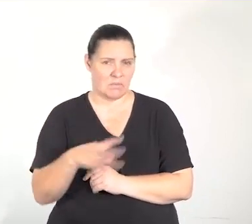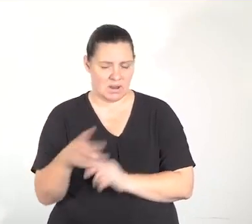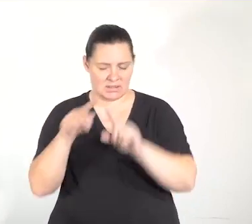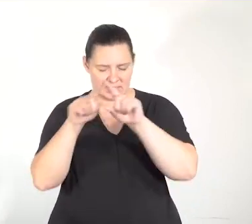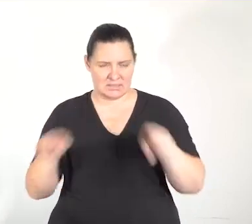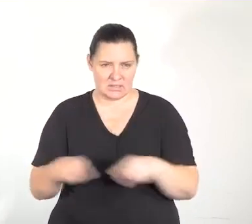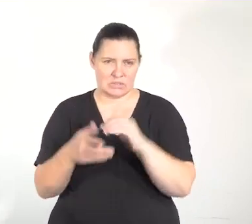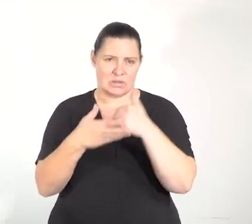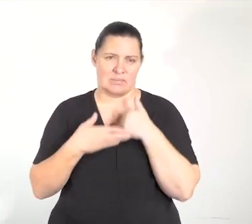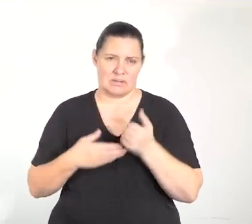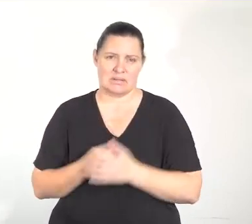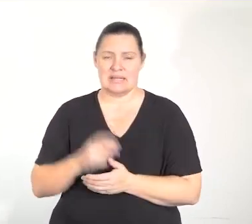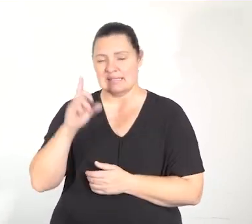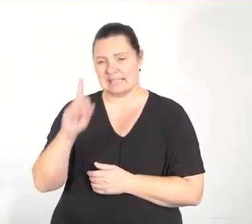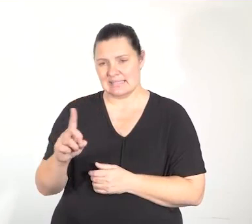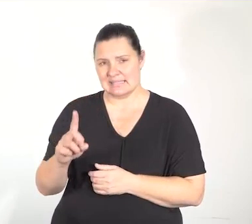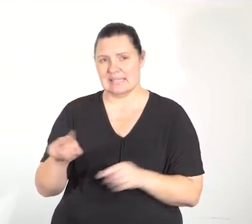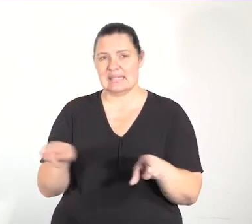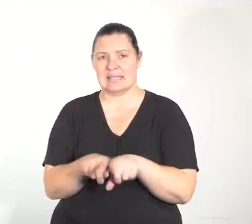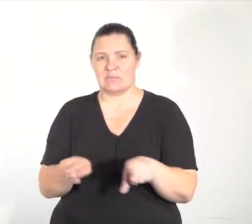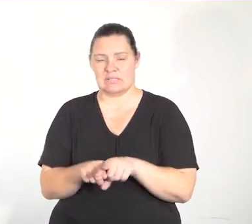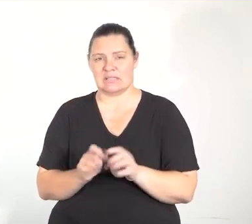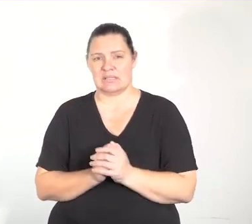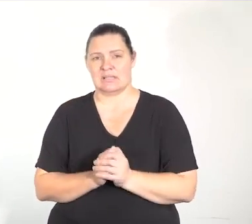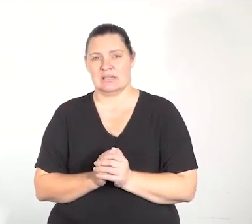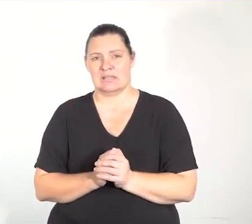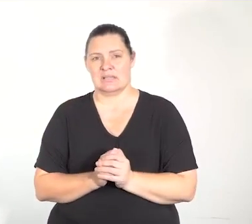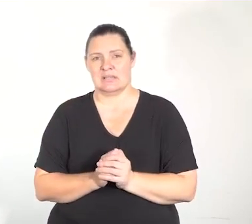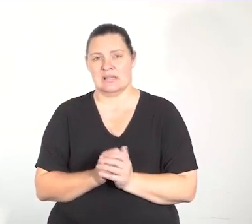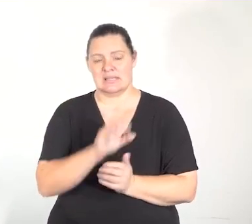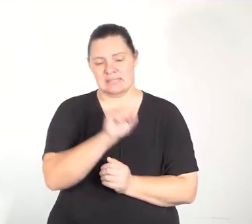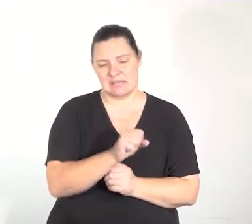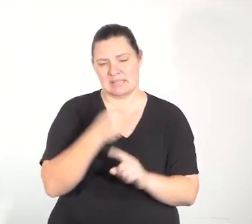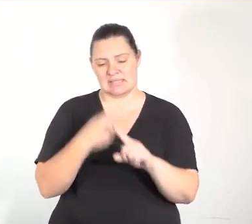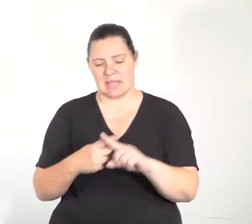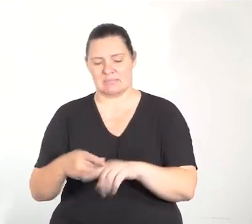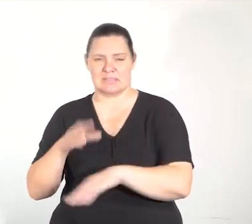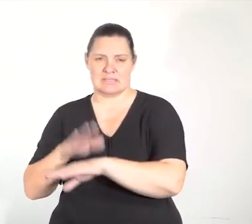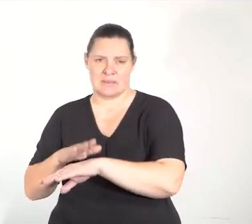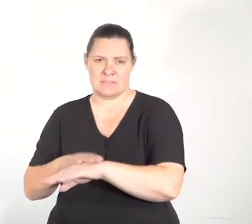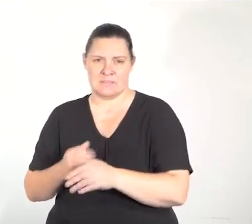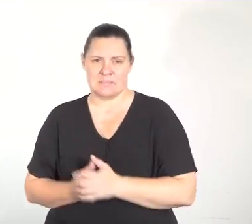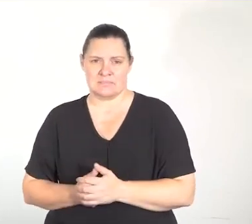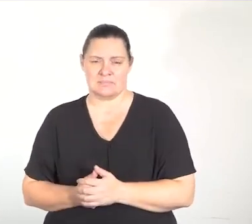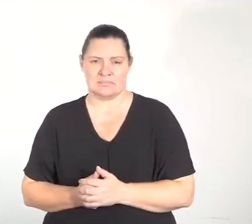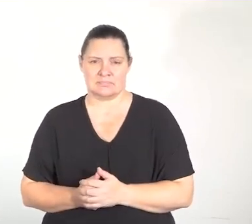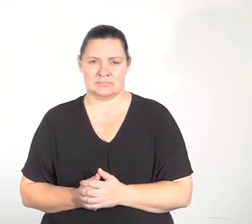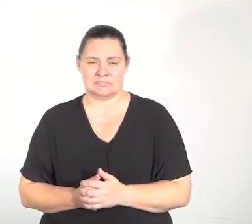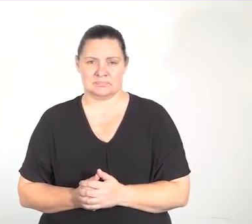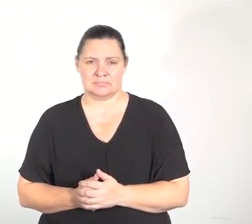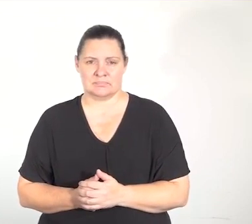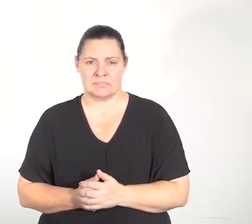our triangle to help us. Distance is equals to, yes, speed multiplied by